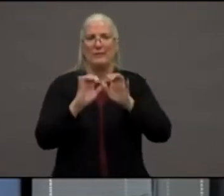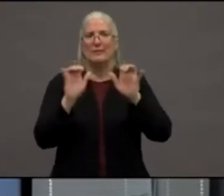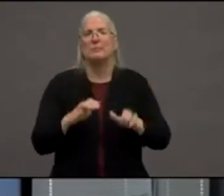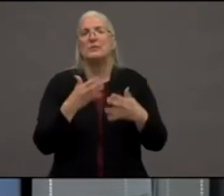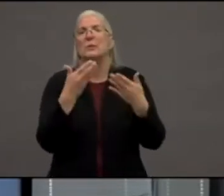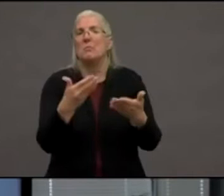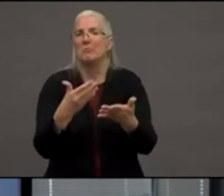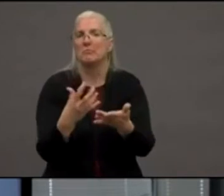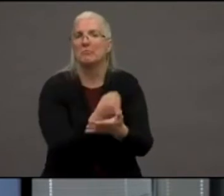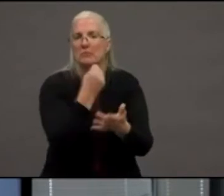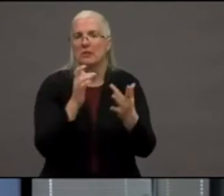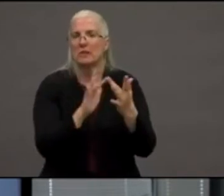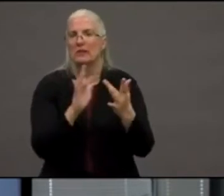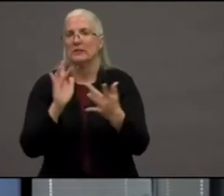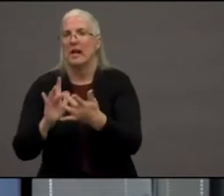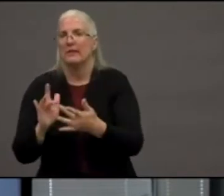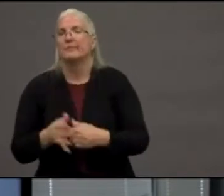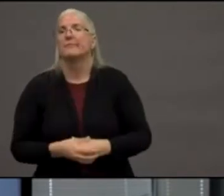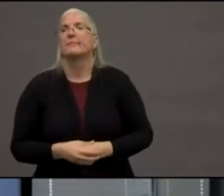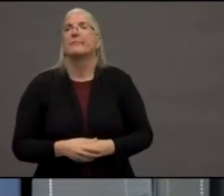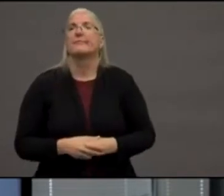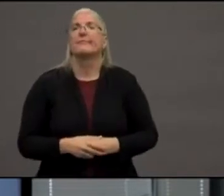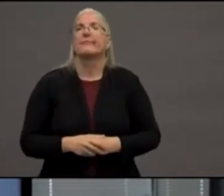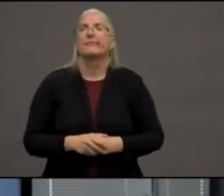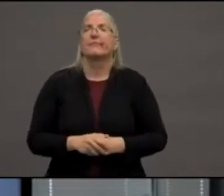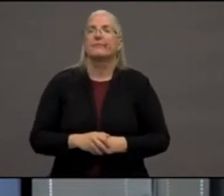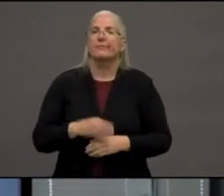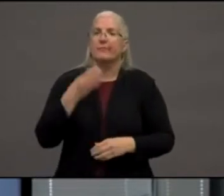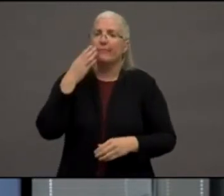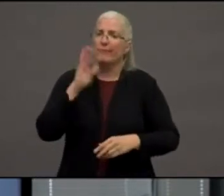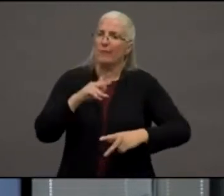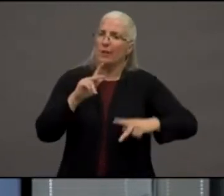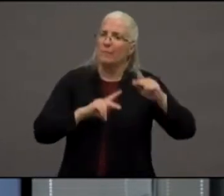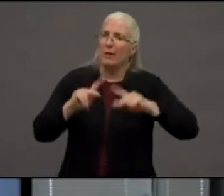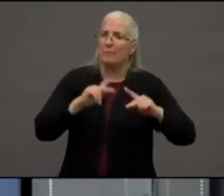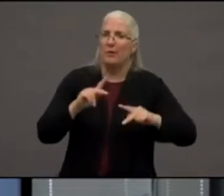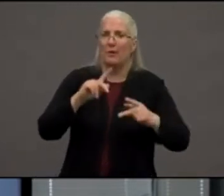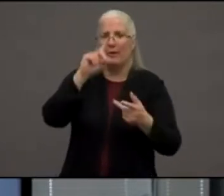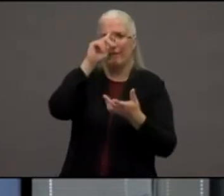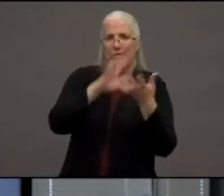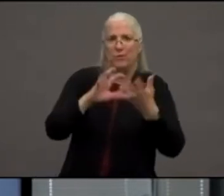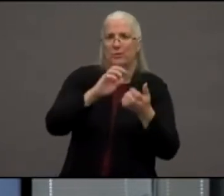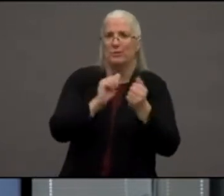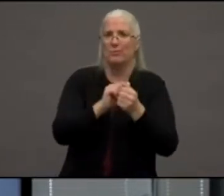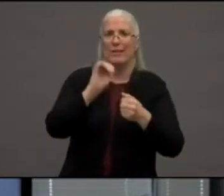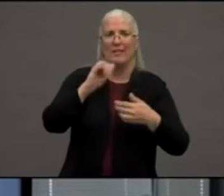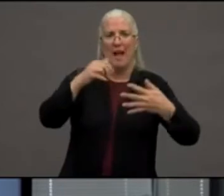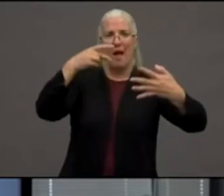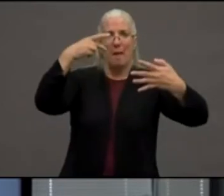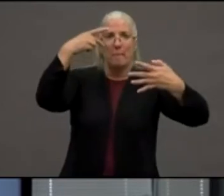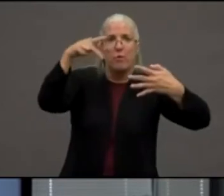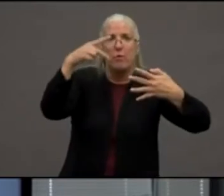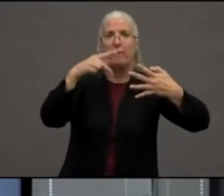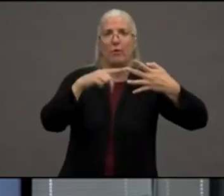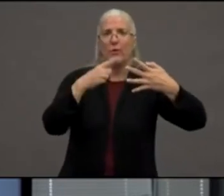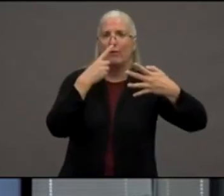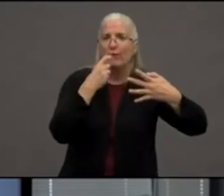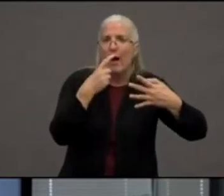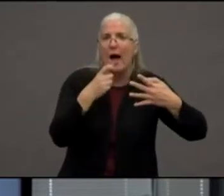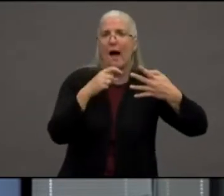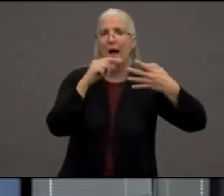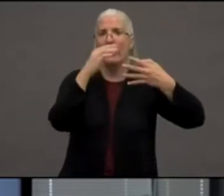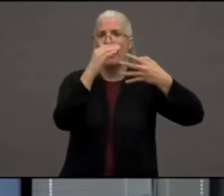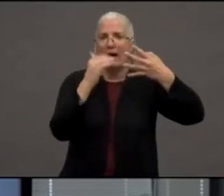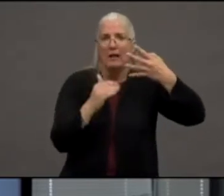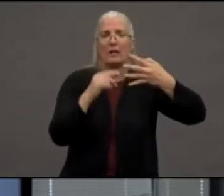Minimum is better, and purple, let's just say it needs improvement. To say the least. So it's higher risk there for the